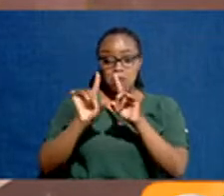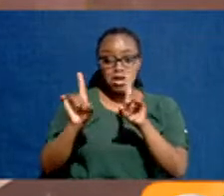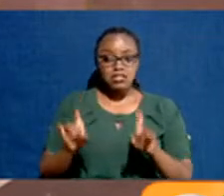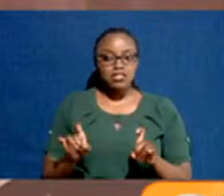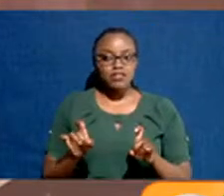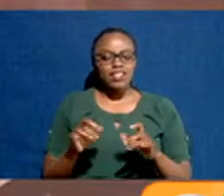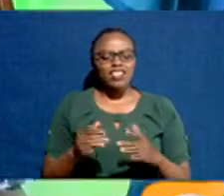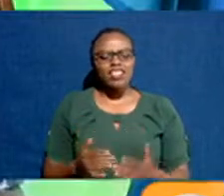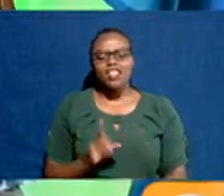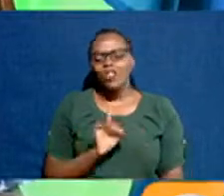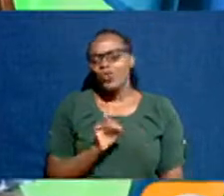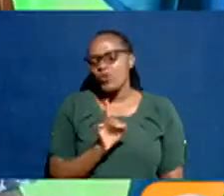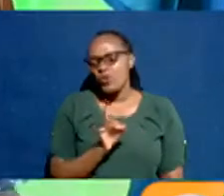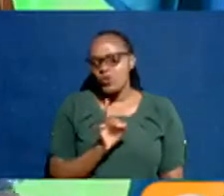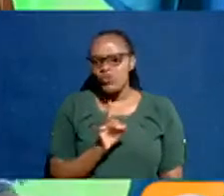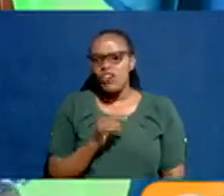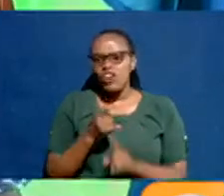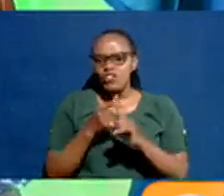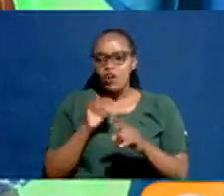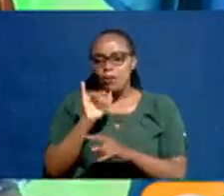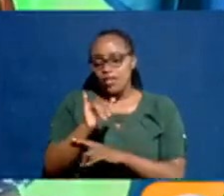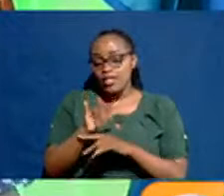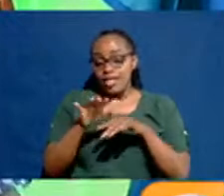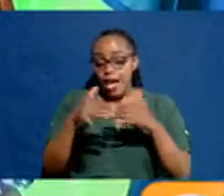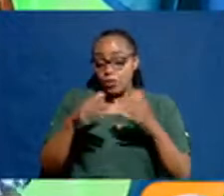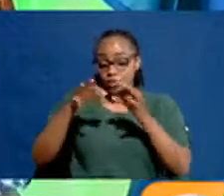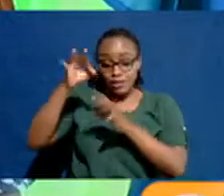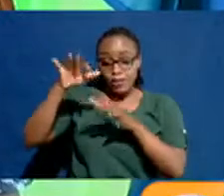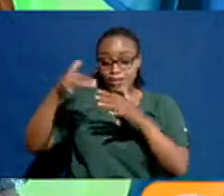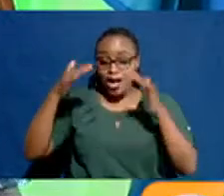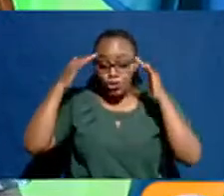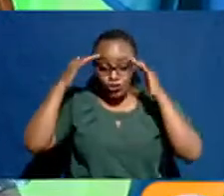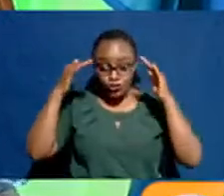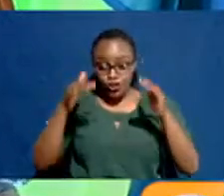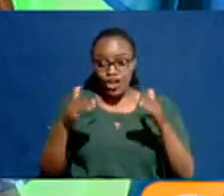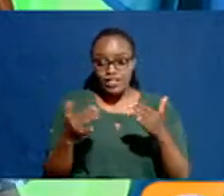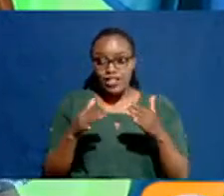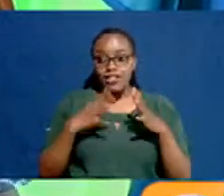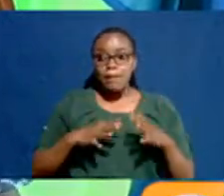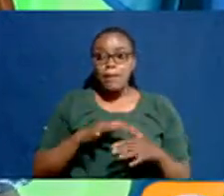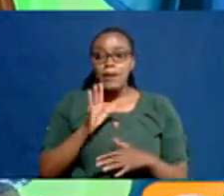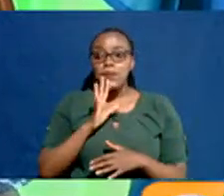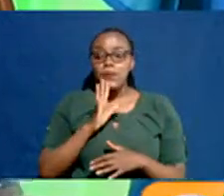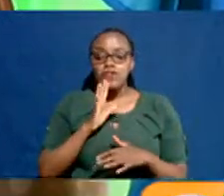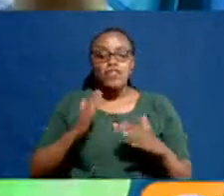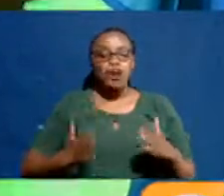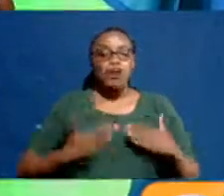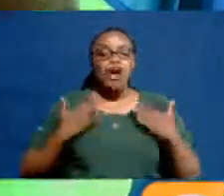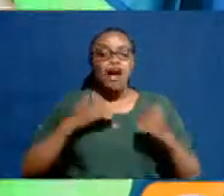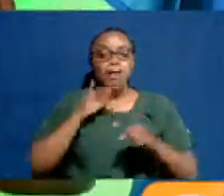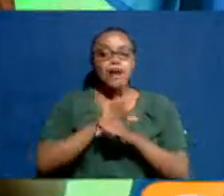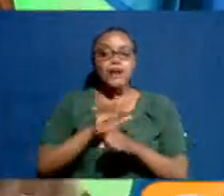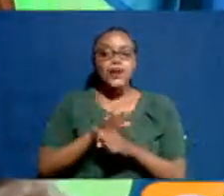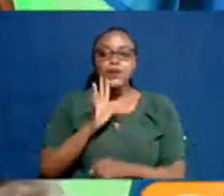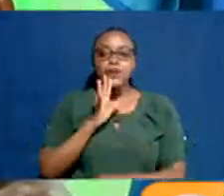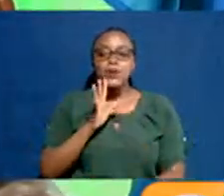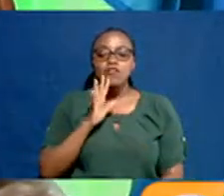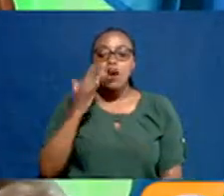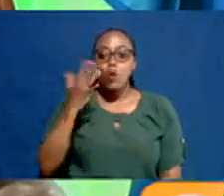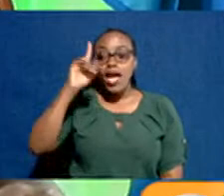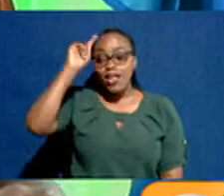There's nothing appalling. It depends on the way you look at it. The people I was speaking to are more than happy. I spoke today in